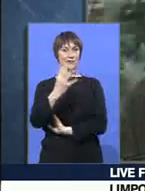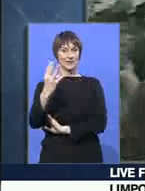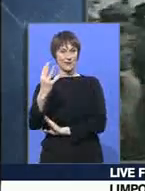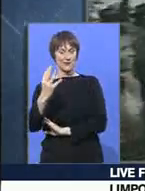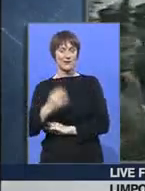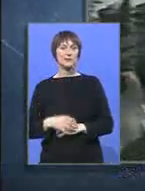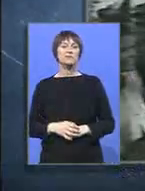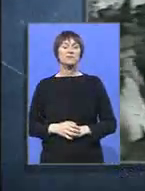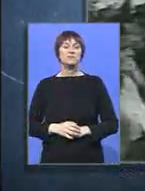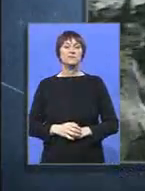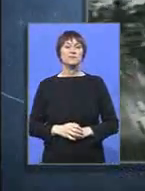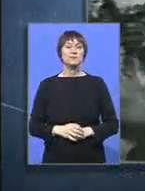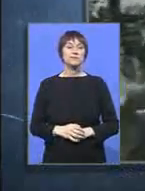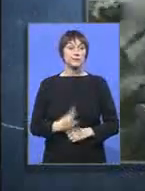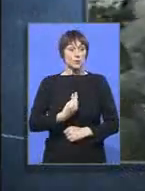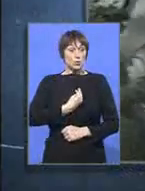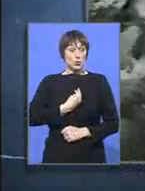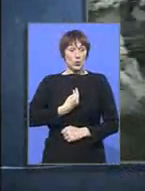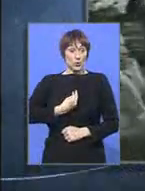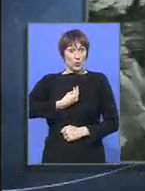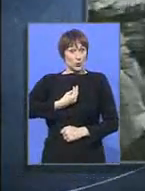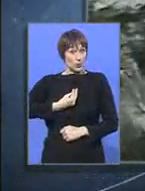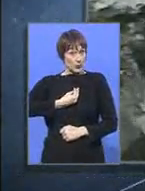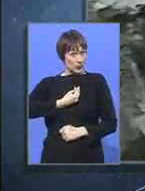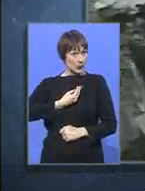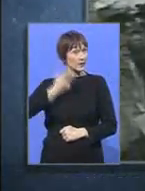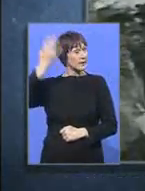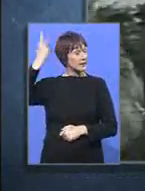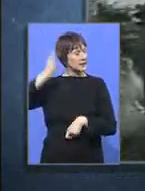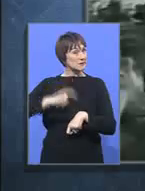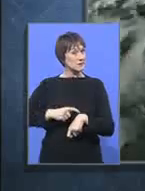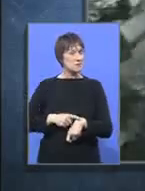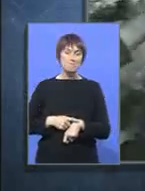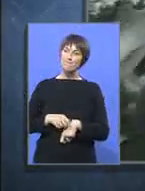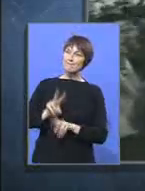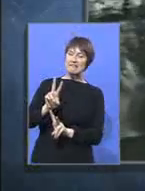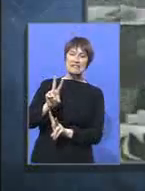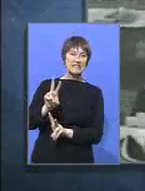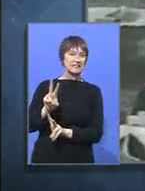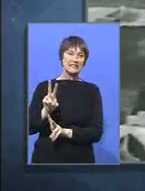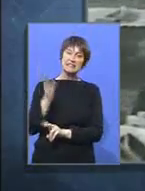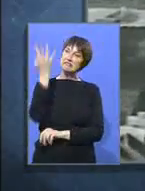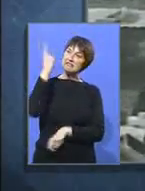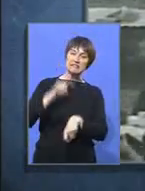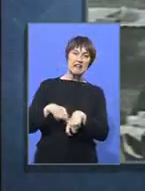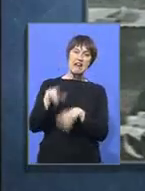The ANC youth was impatient with the leadership of the